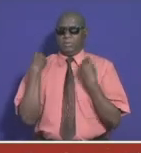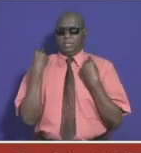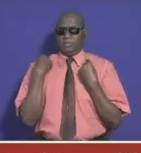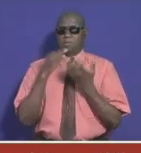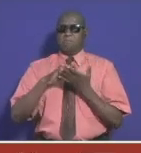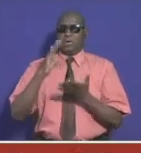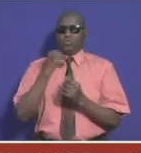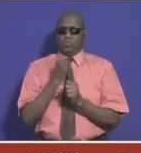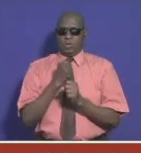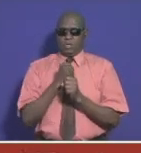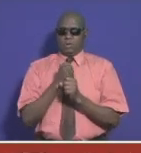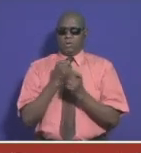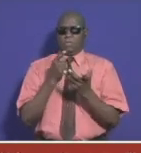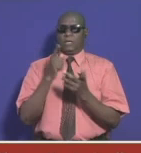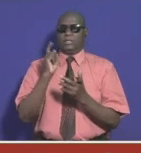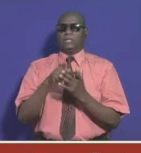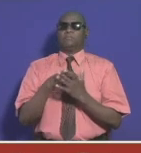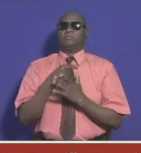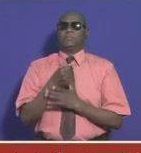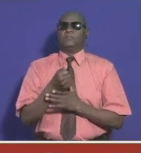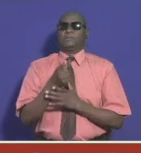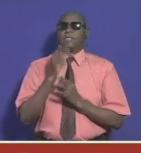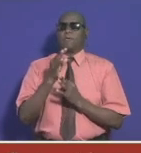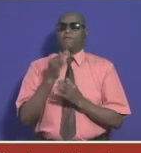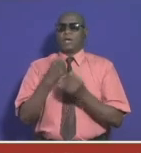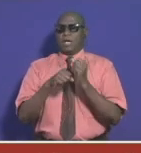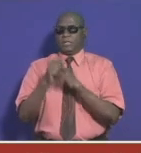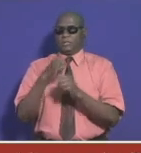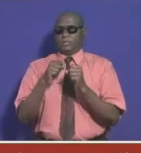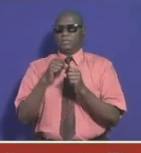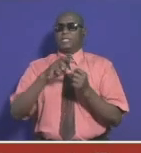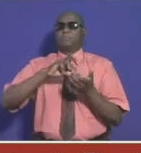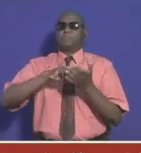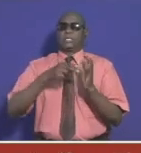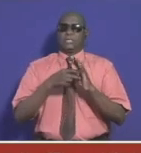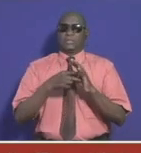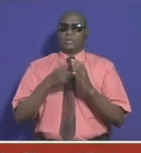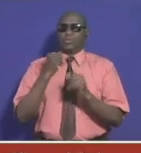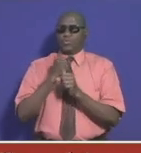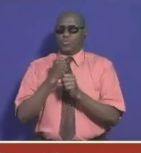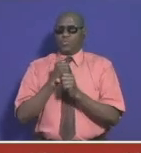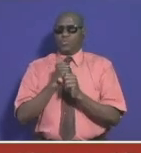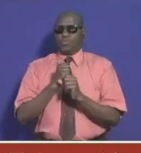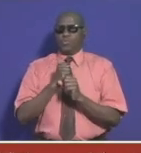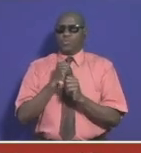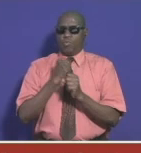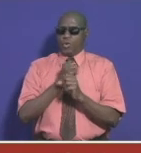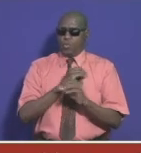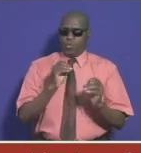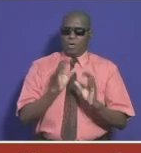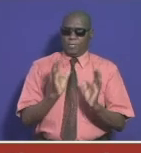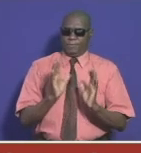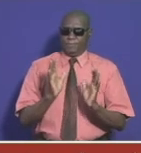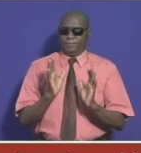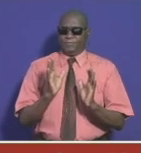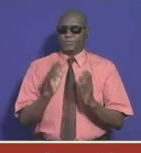that you do, you should be remunerated. If you are acting, it doesn't mean that you're not doing the work, despite the fact that you are not qualified